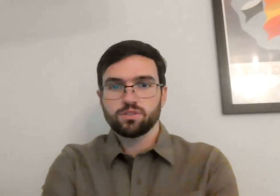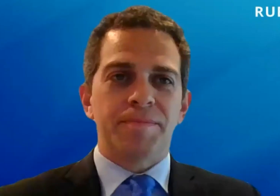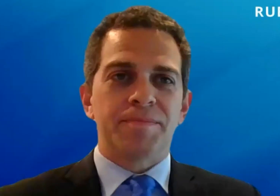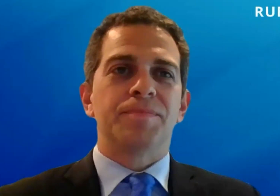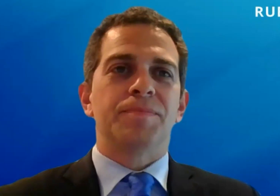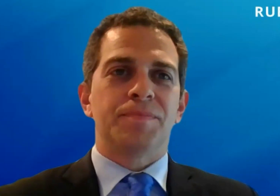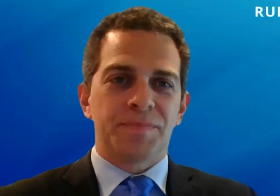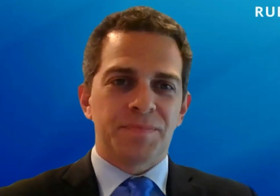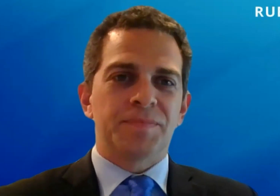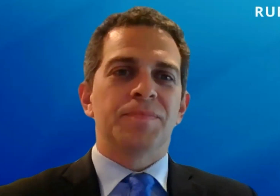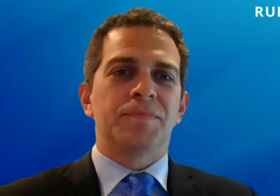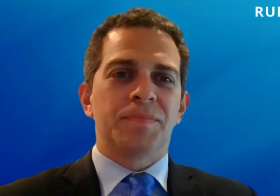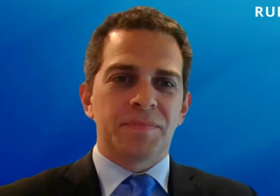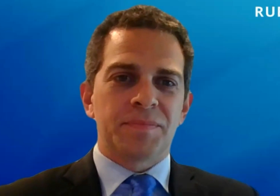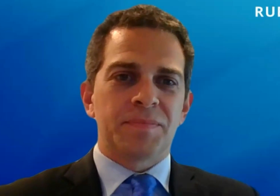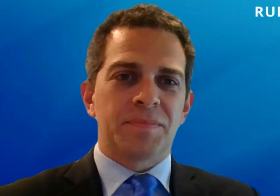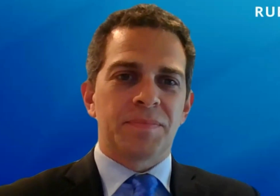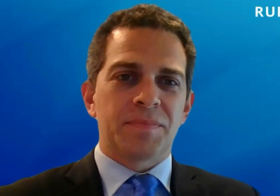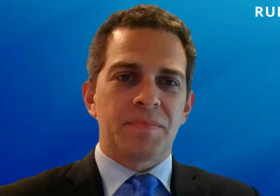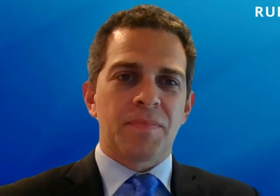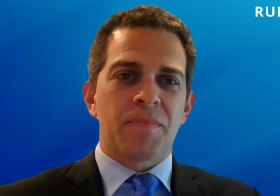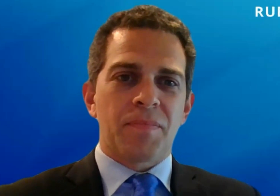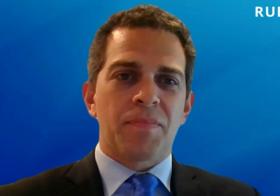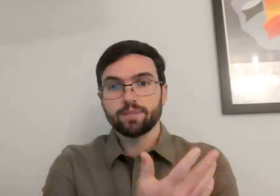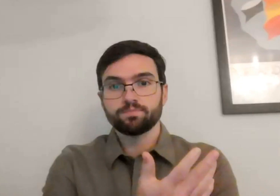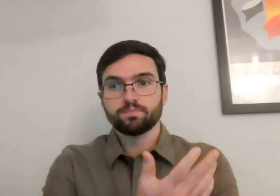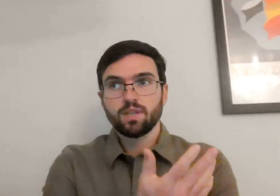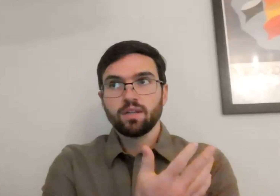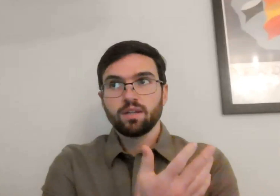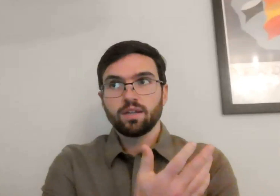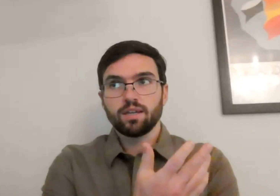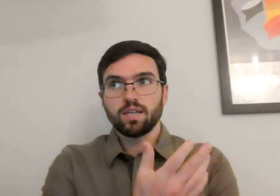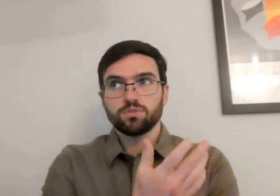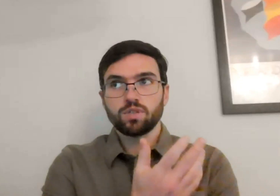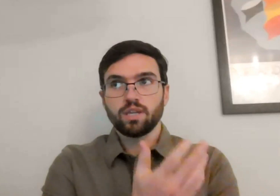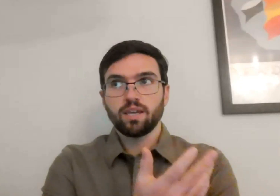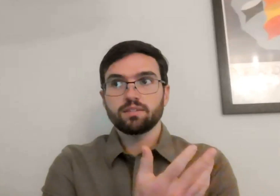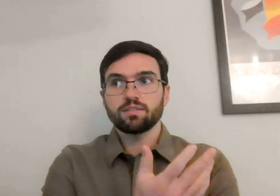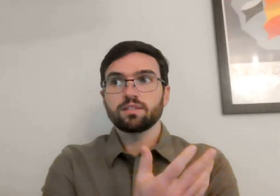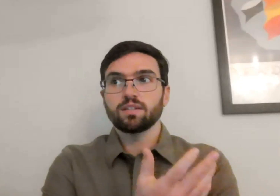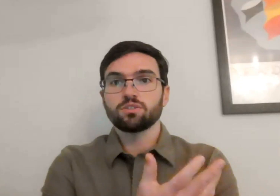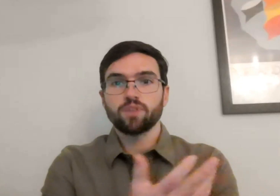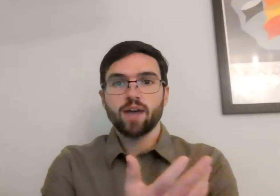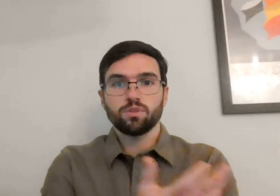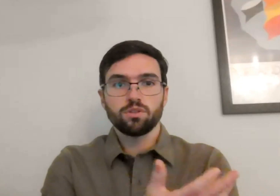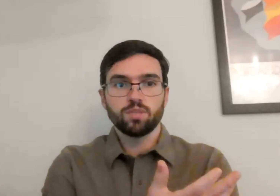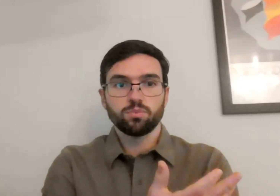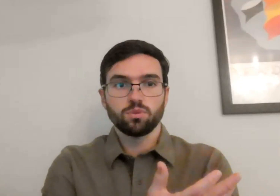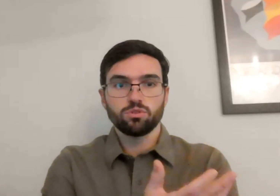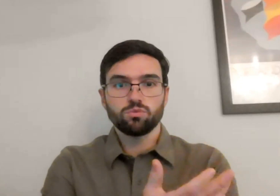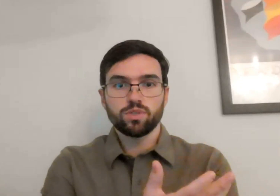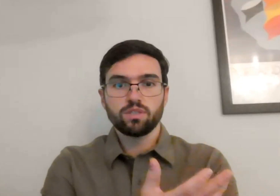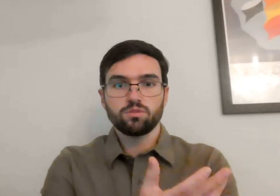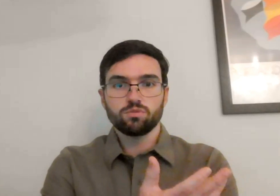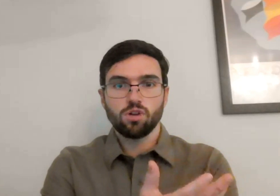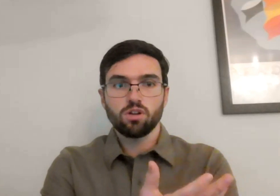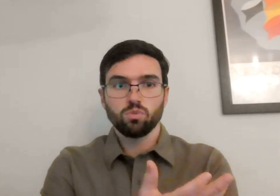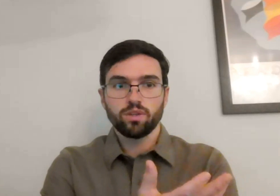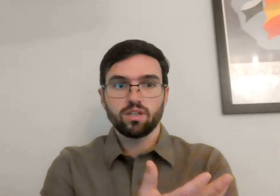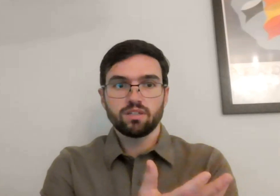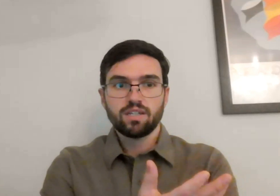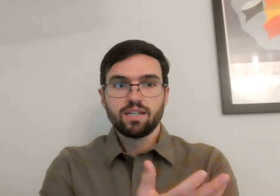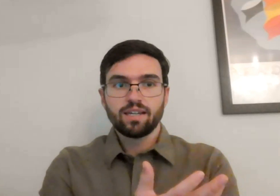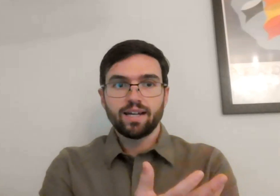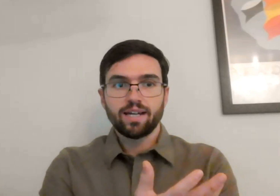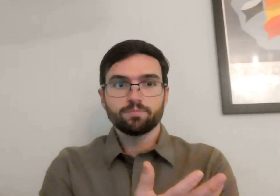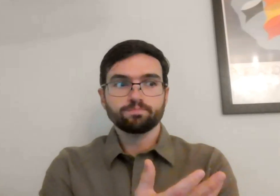Ooh, good it's line. it's the truth, right? If you can't interact with other people or you really struggle